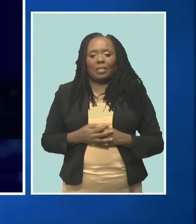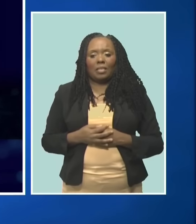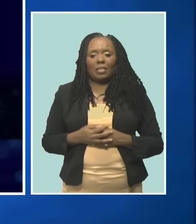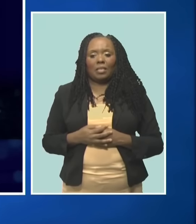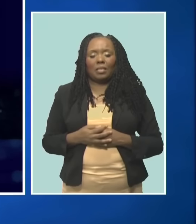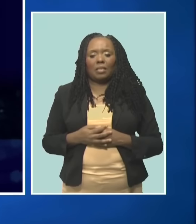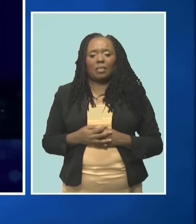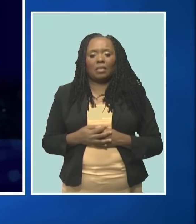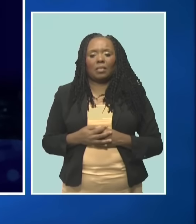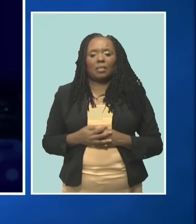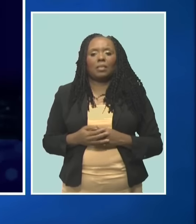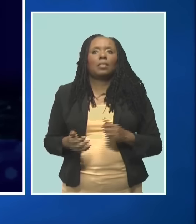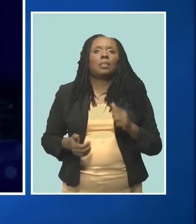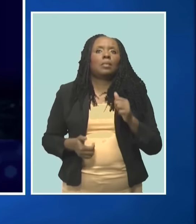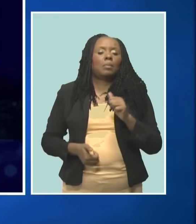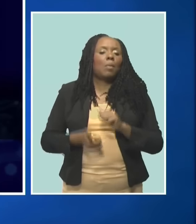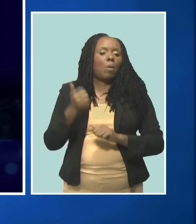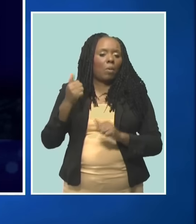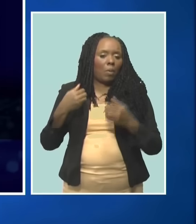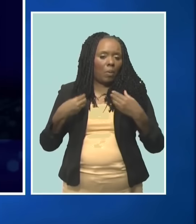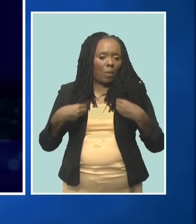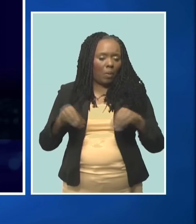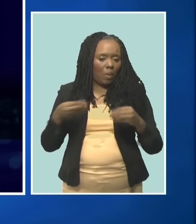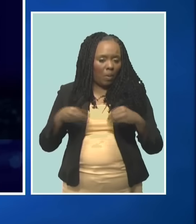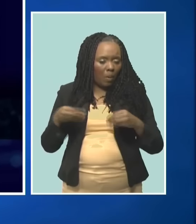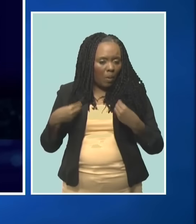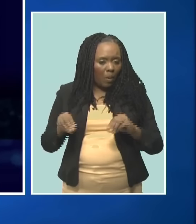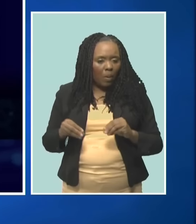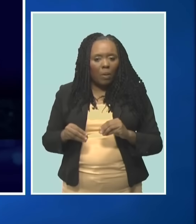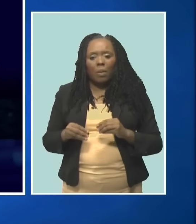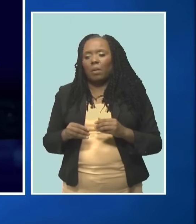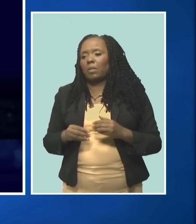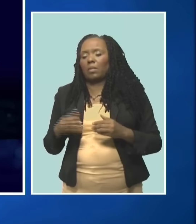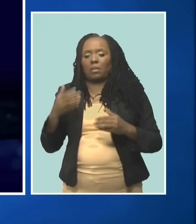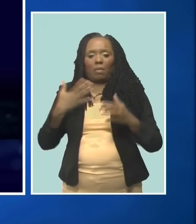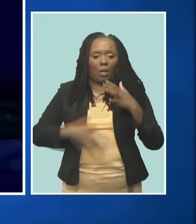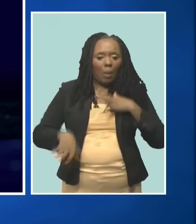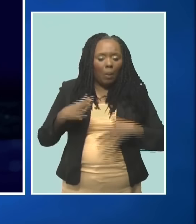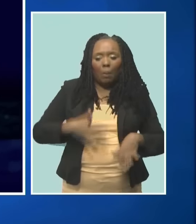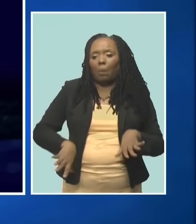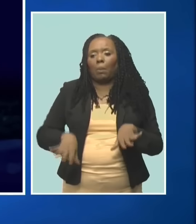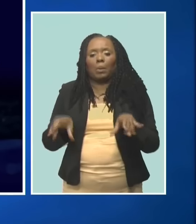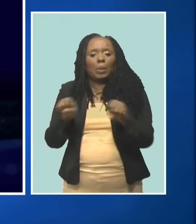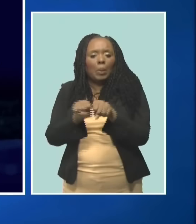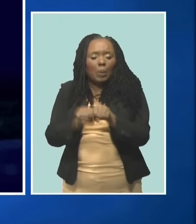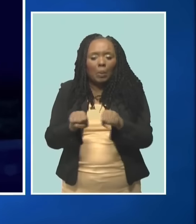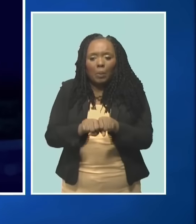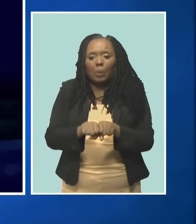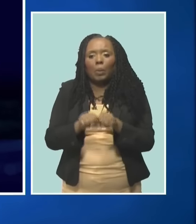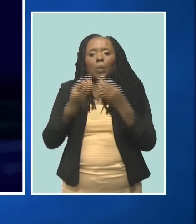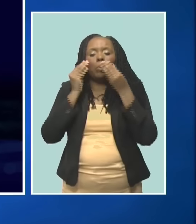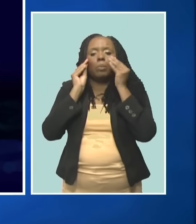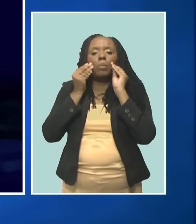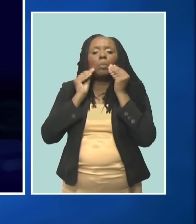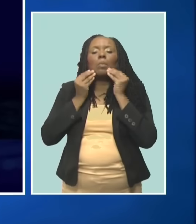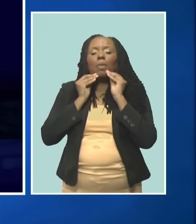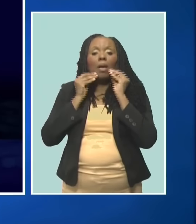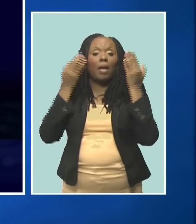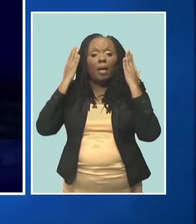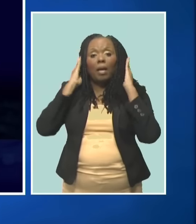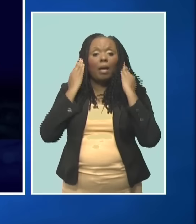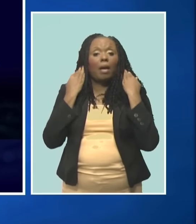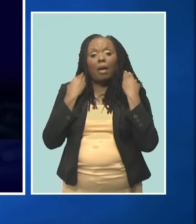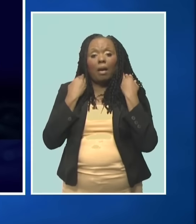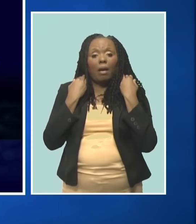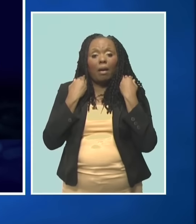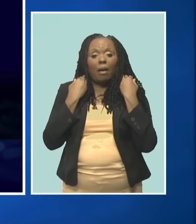in the business of clothes, shoes, cosmetics, hair,